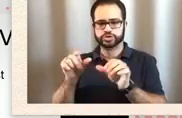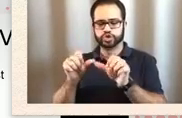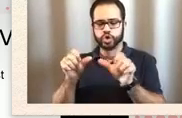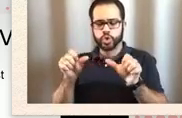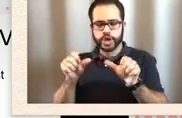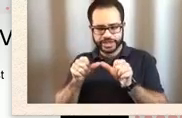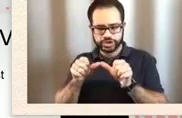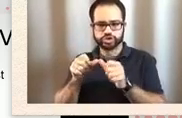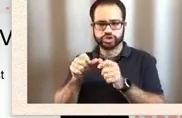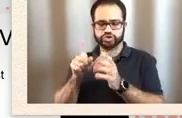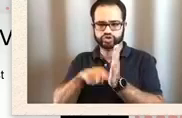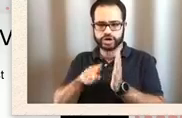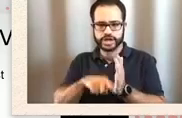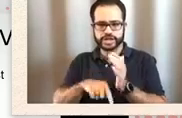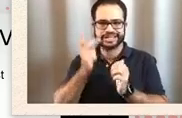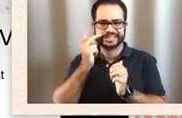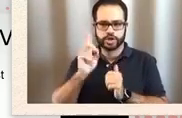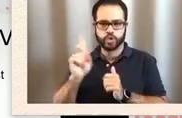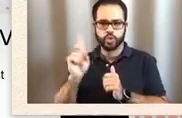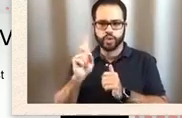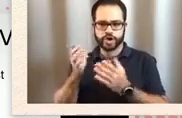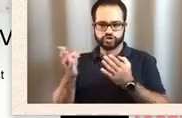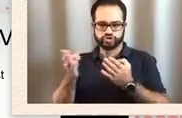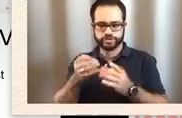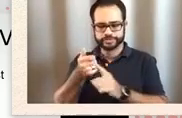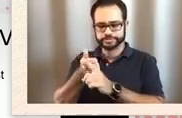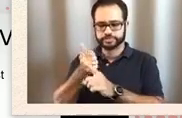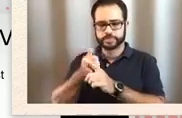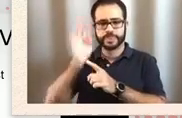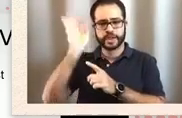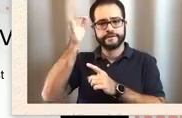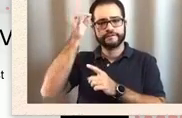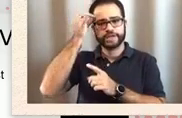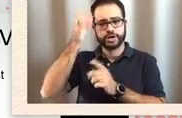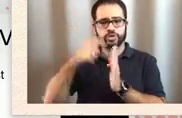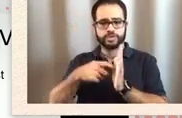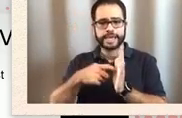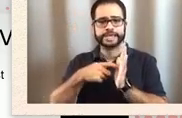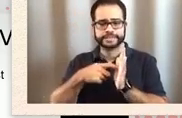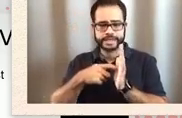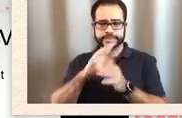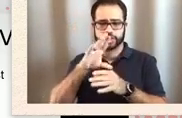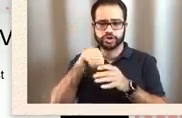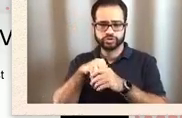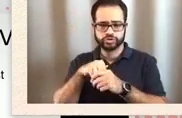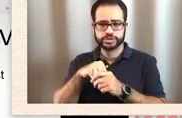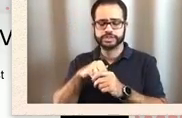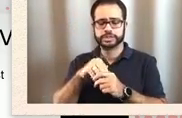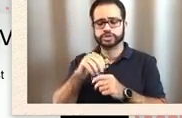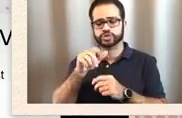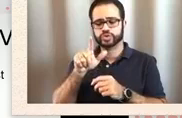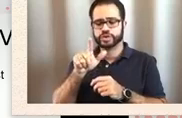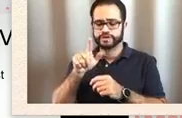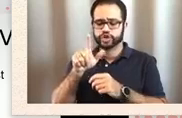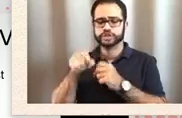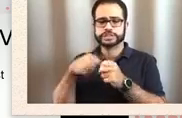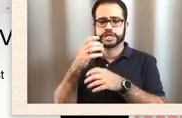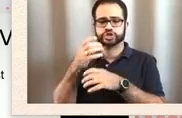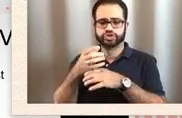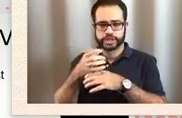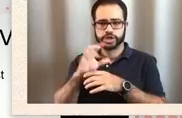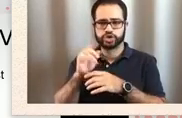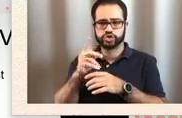delivered. It is a federal mandate that was included in the 21st Century Cures Act that was signed into law